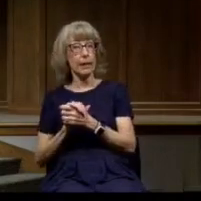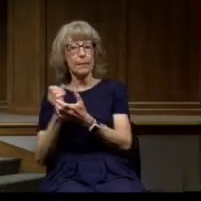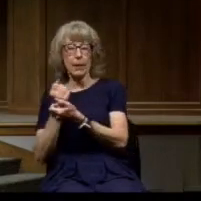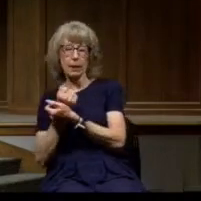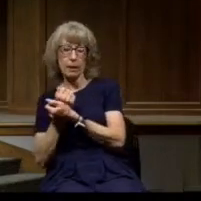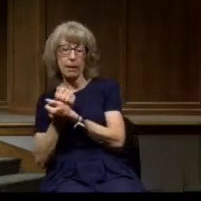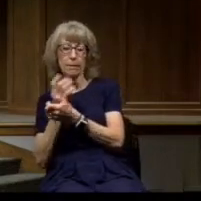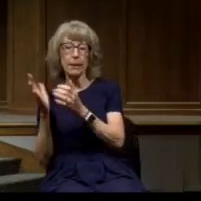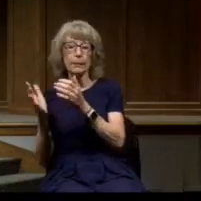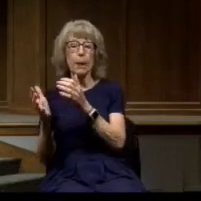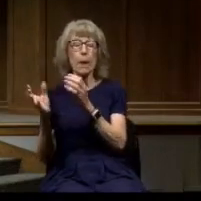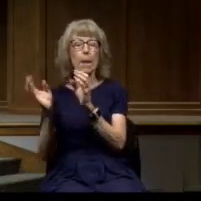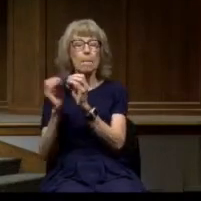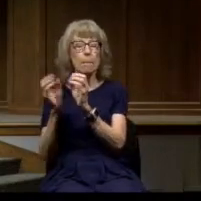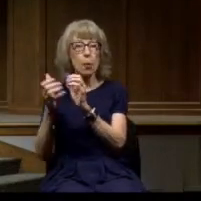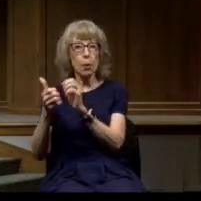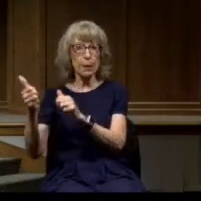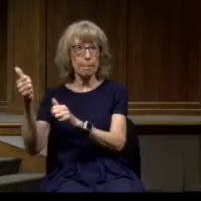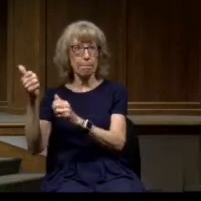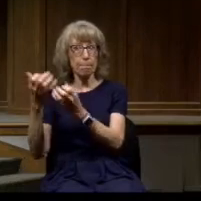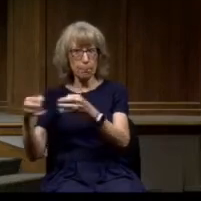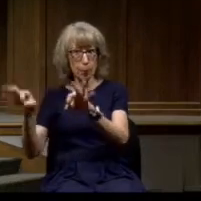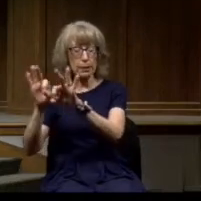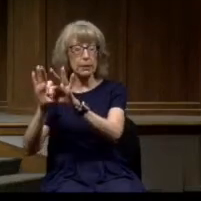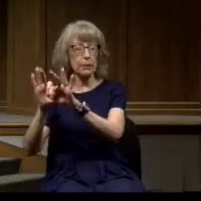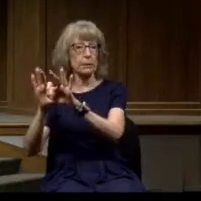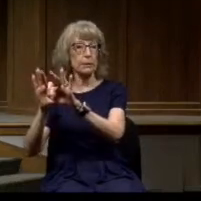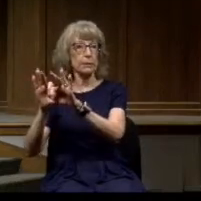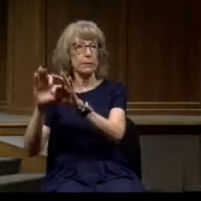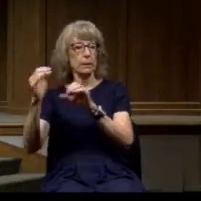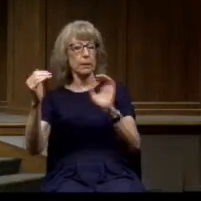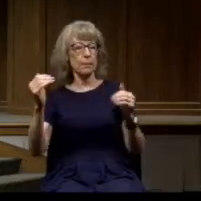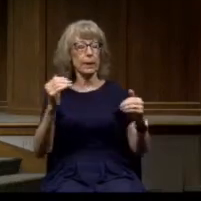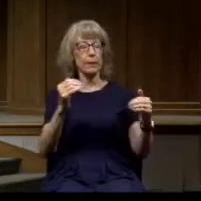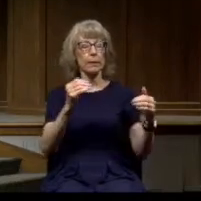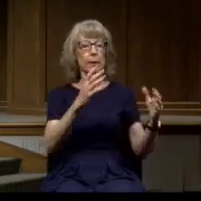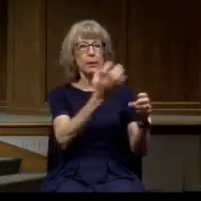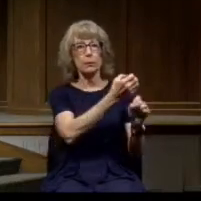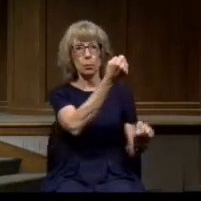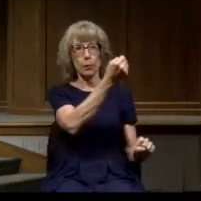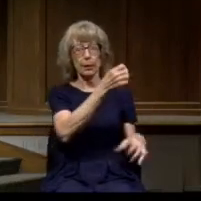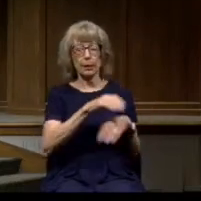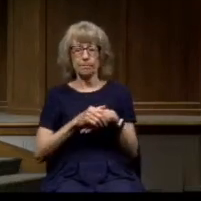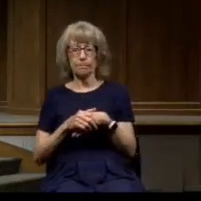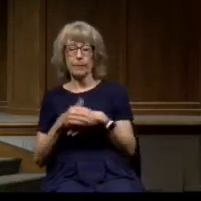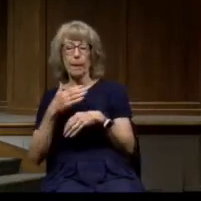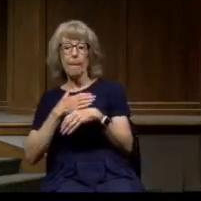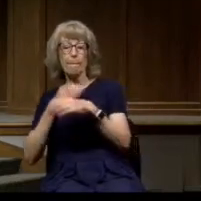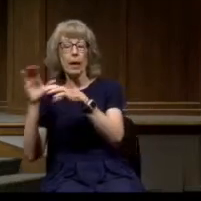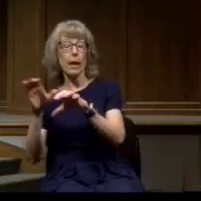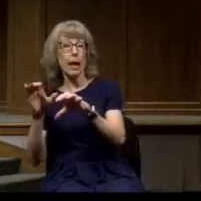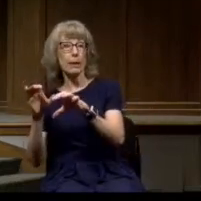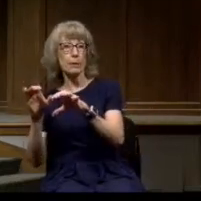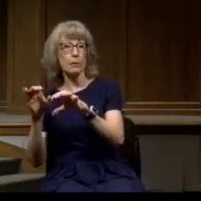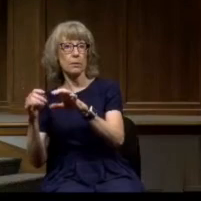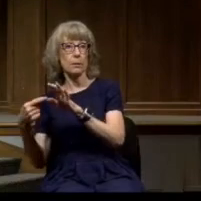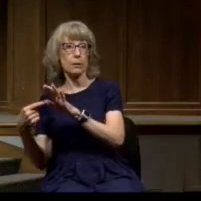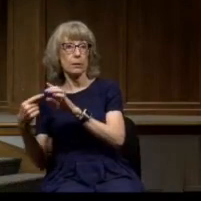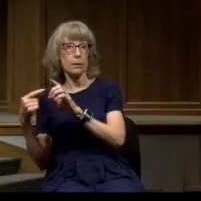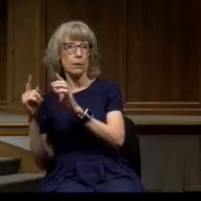It's the people that decide, you know what, how I treat you is more important than whether or